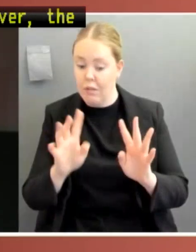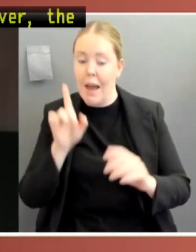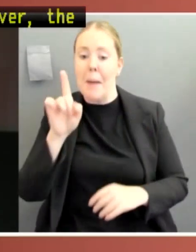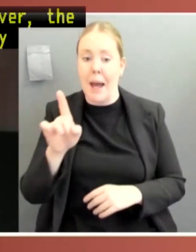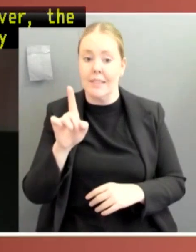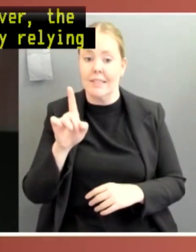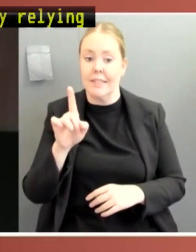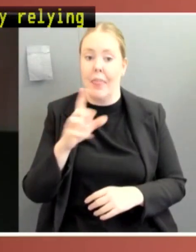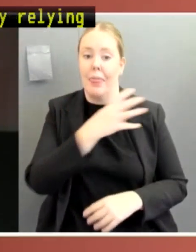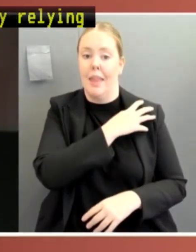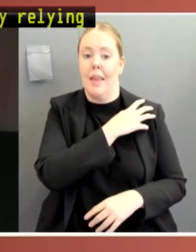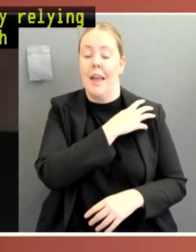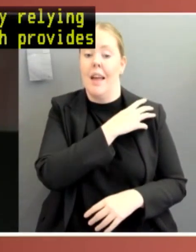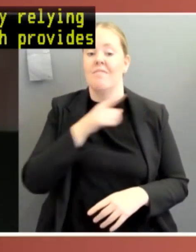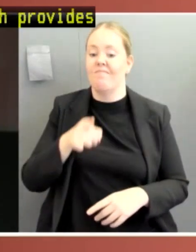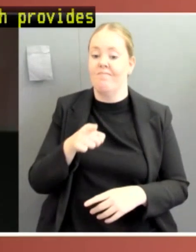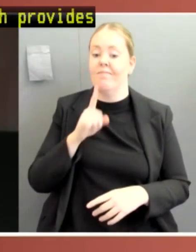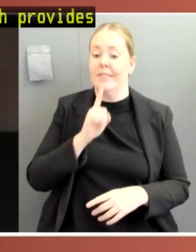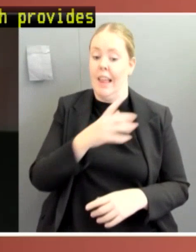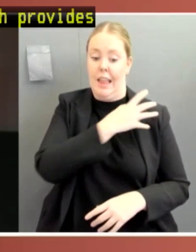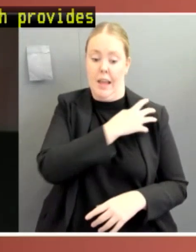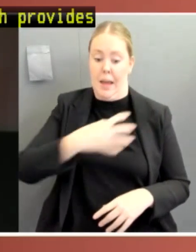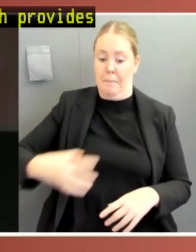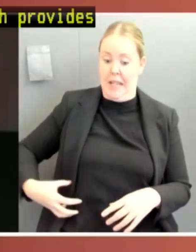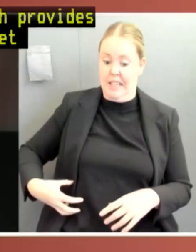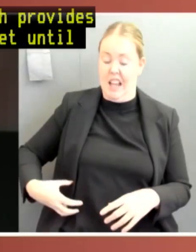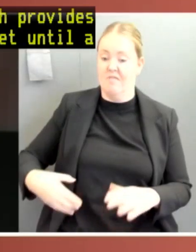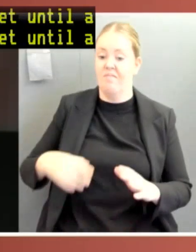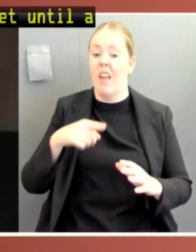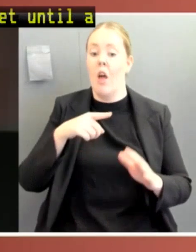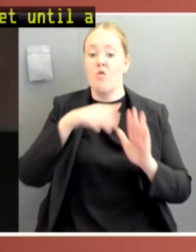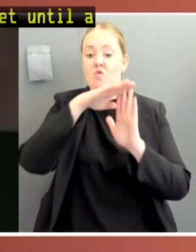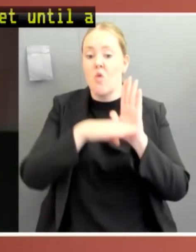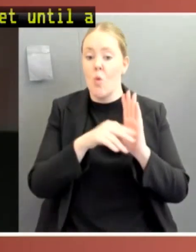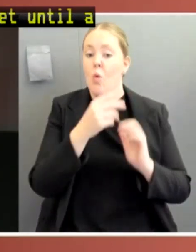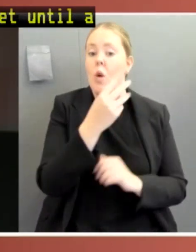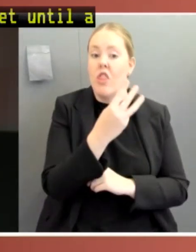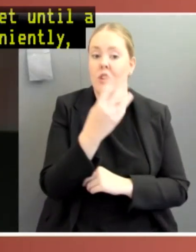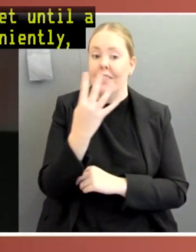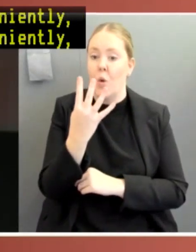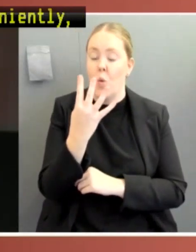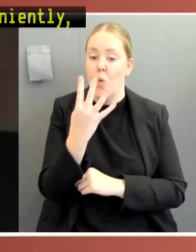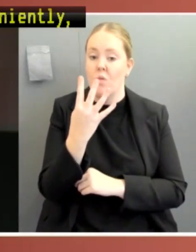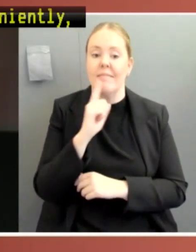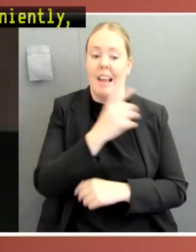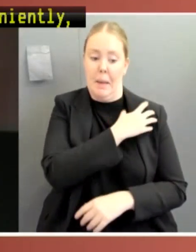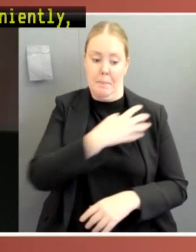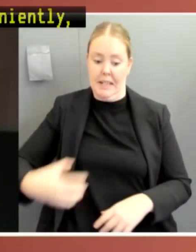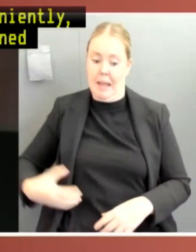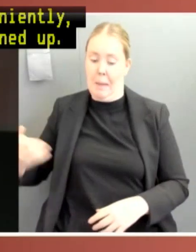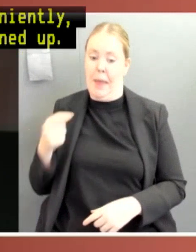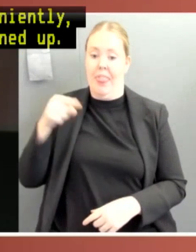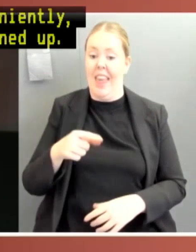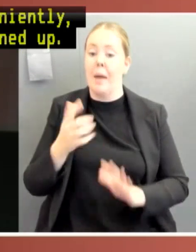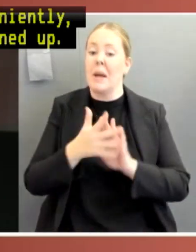not meet until a minister is present. Conveniently, no government minister turned up. So the president said he had no choice but to end the sitting.